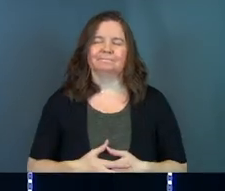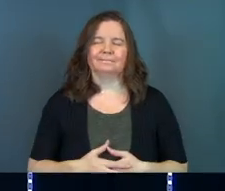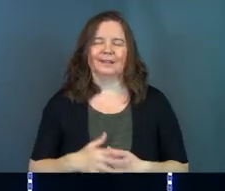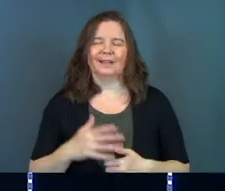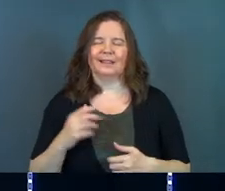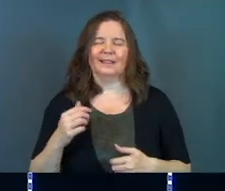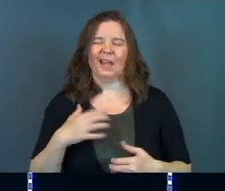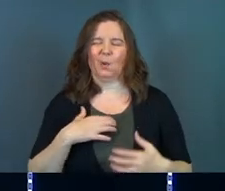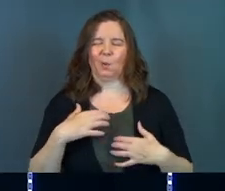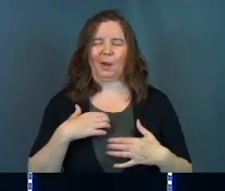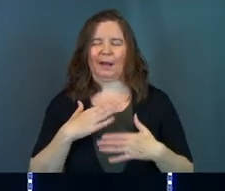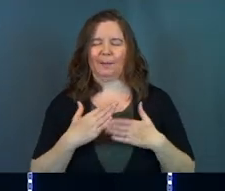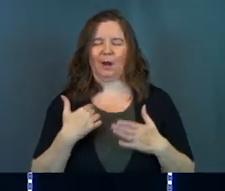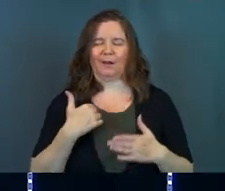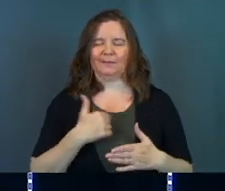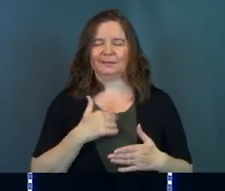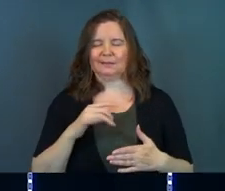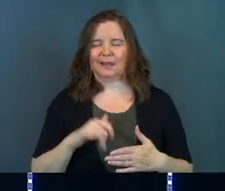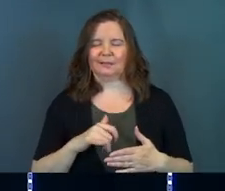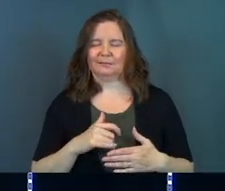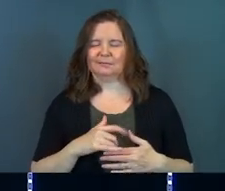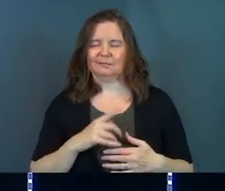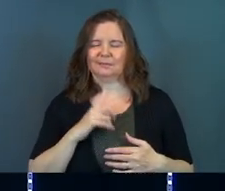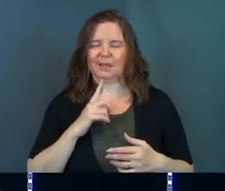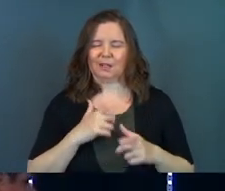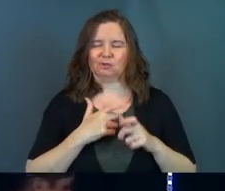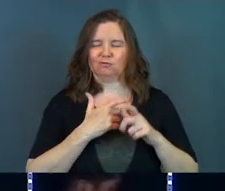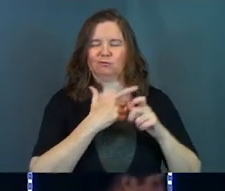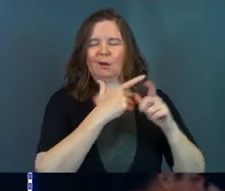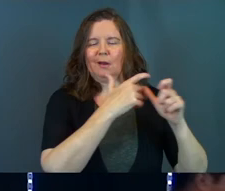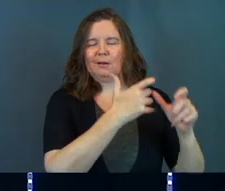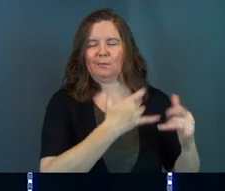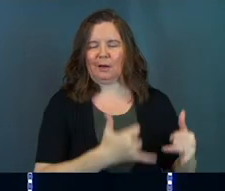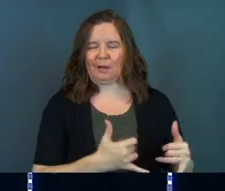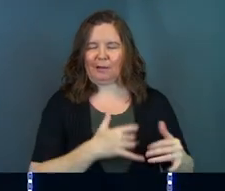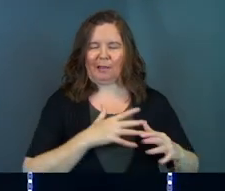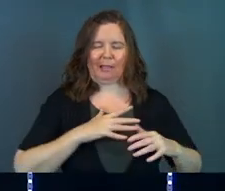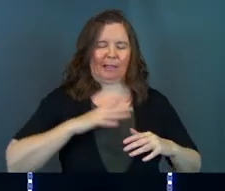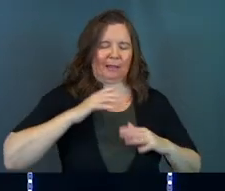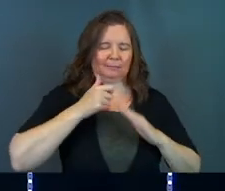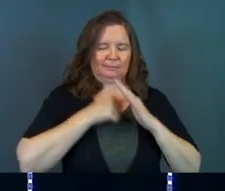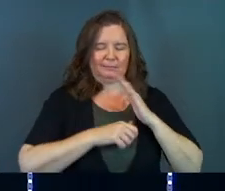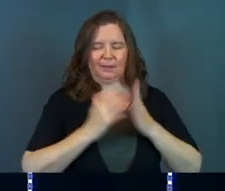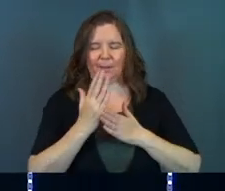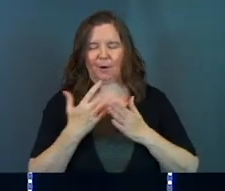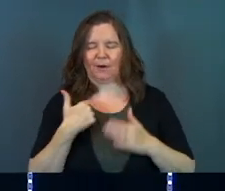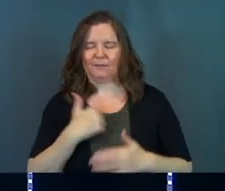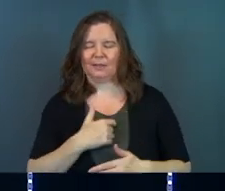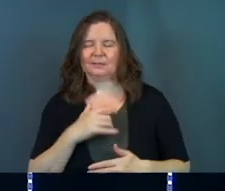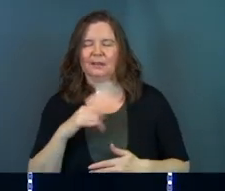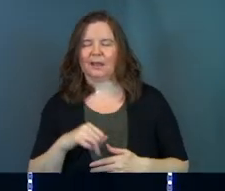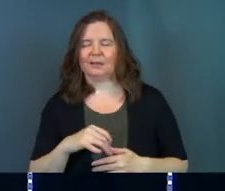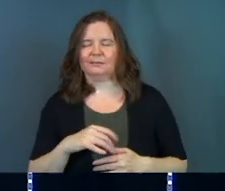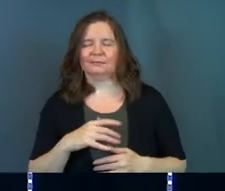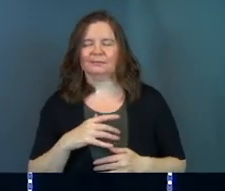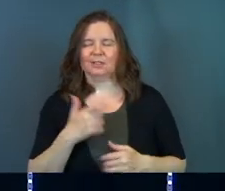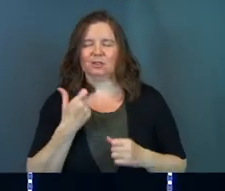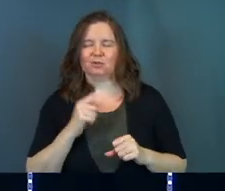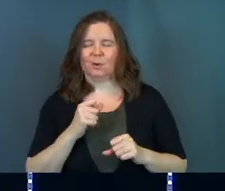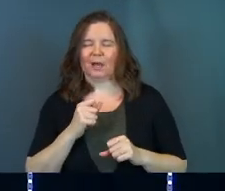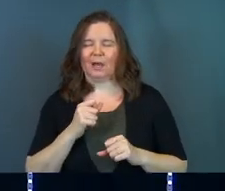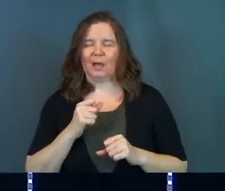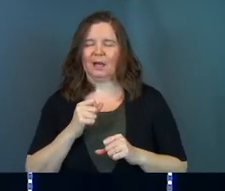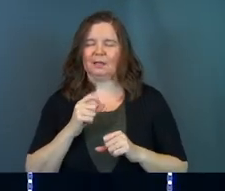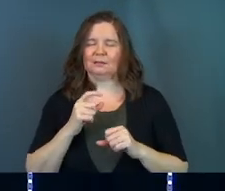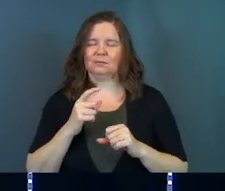that kind of whiny little part of us, Lord, that's running for the hills right now. And that part of us, Lord, that is trying to hit